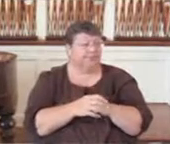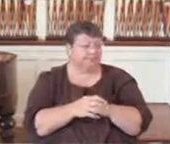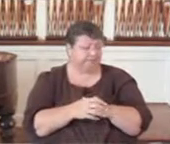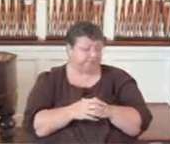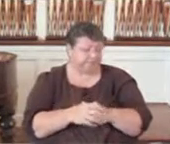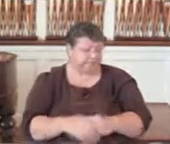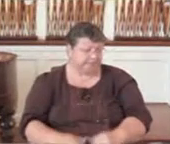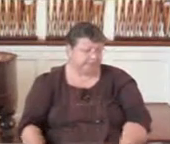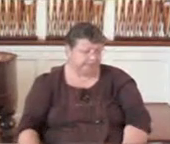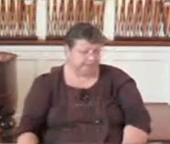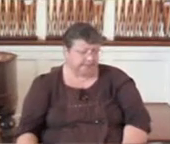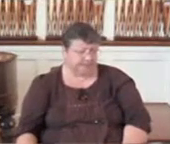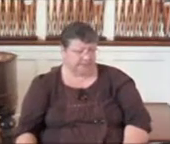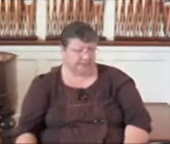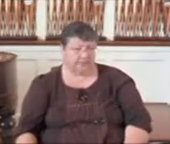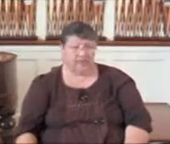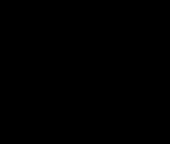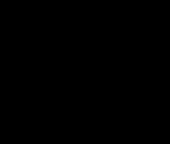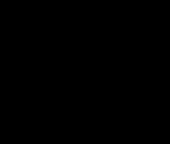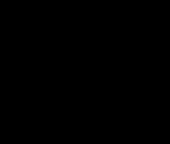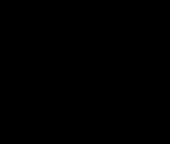sign. Peace be with you, Robert.